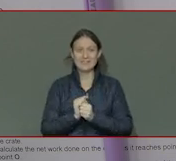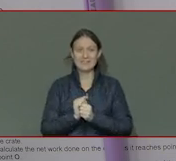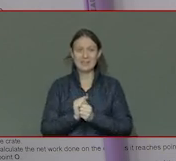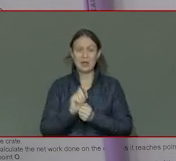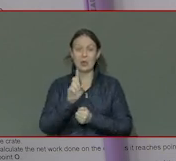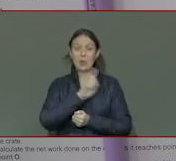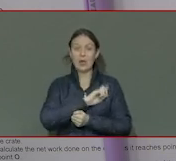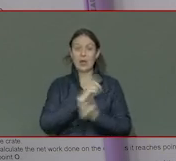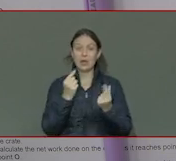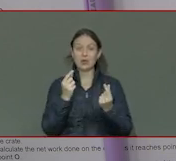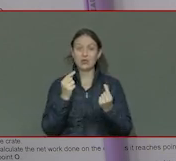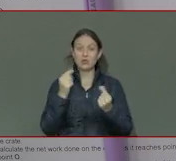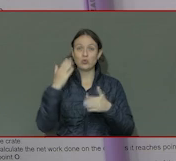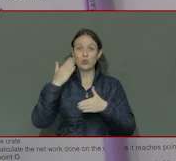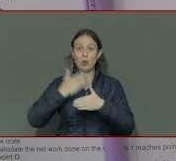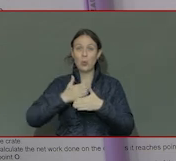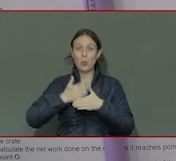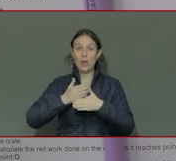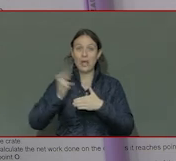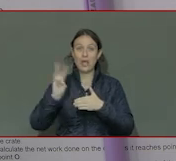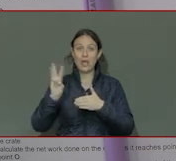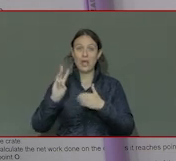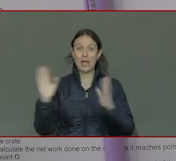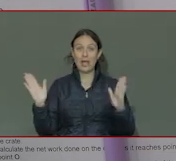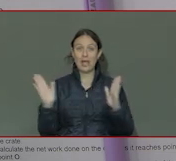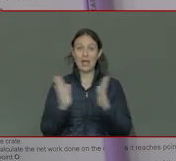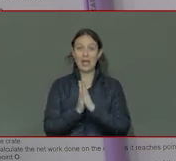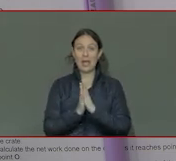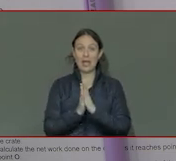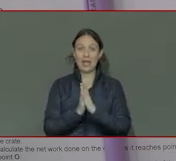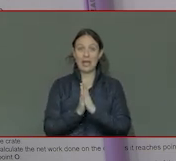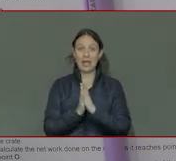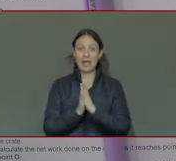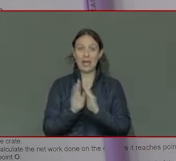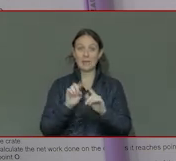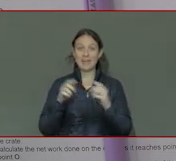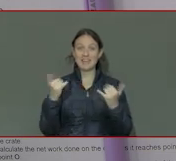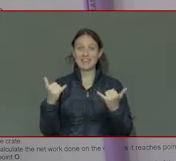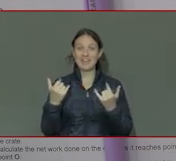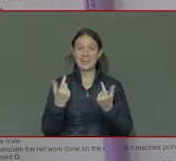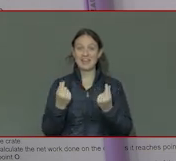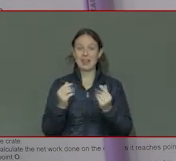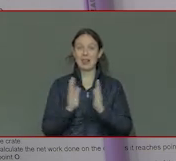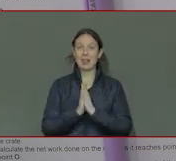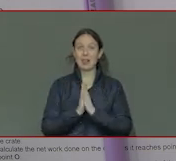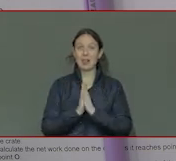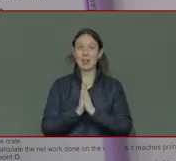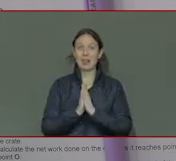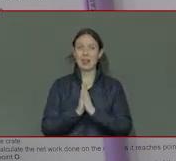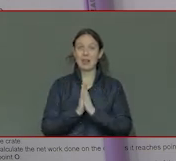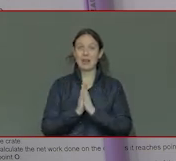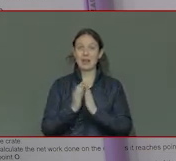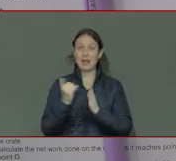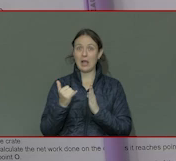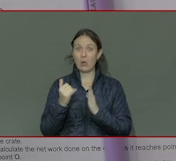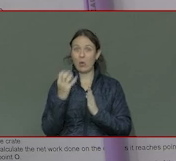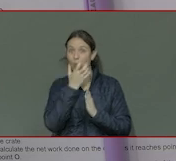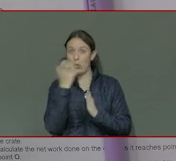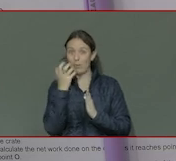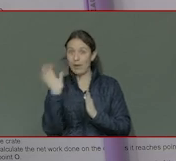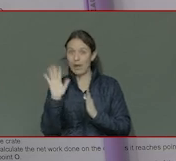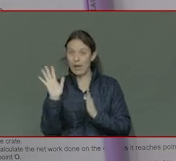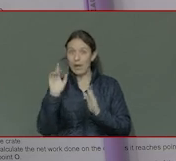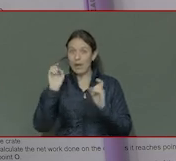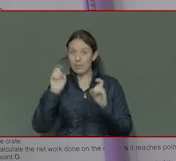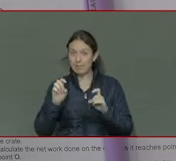do work, but you can't just sit like this the whole day and think your hands will become warm. So you must put your